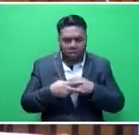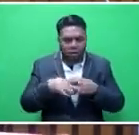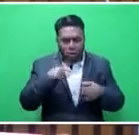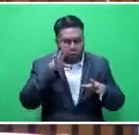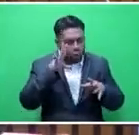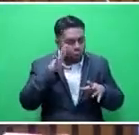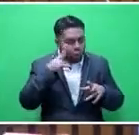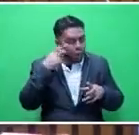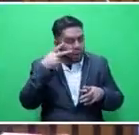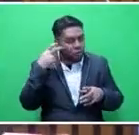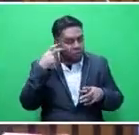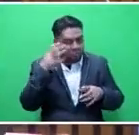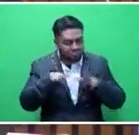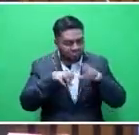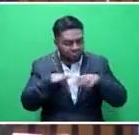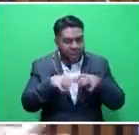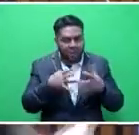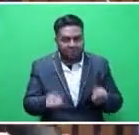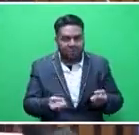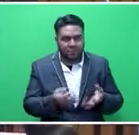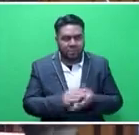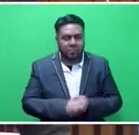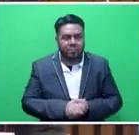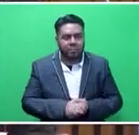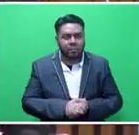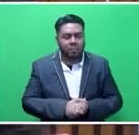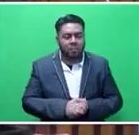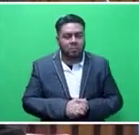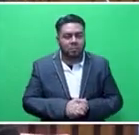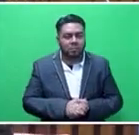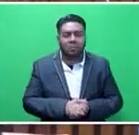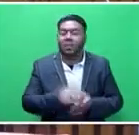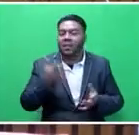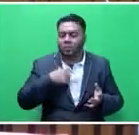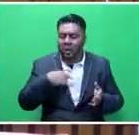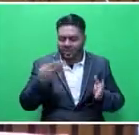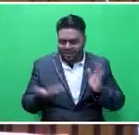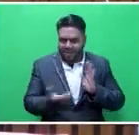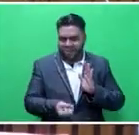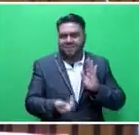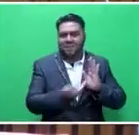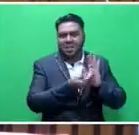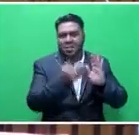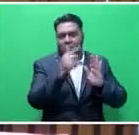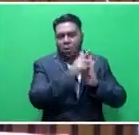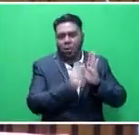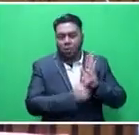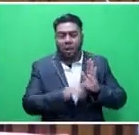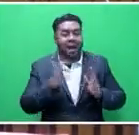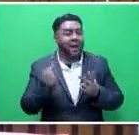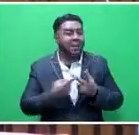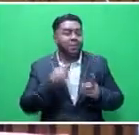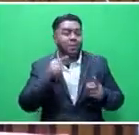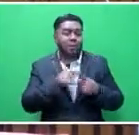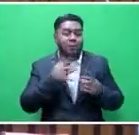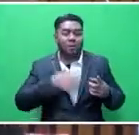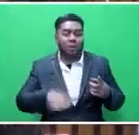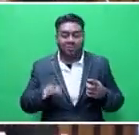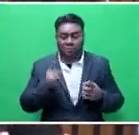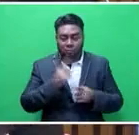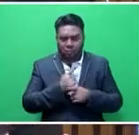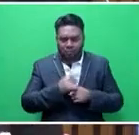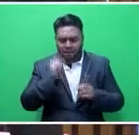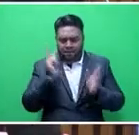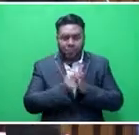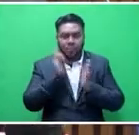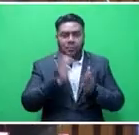He can be charged for corruption. It's precisely the reason why it's put in the law. Mr. Speaker, sir, the other point that I would also like to make very